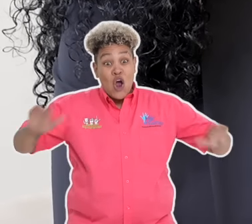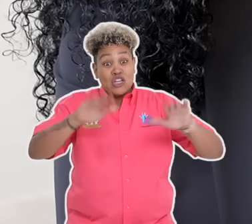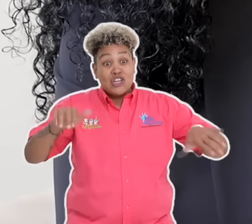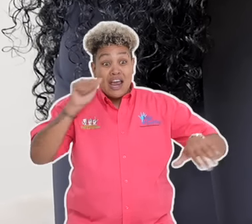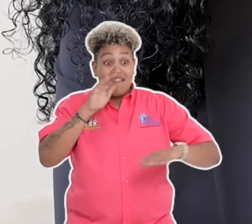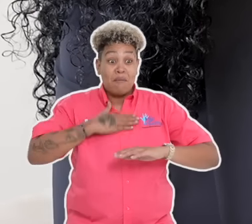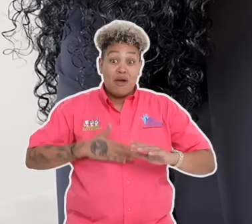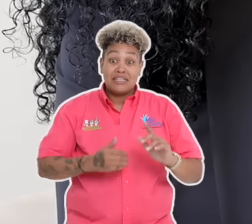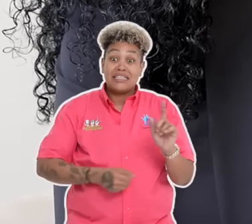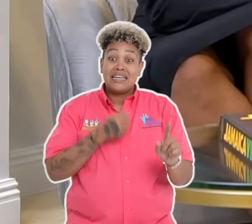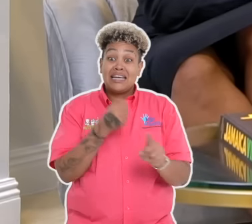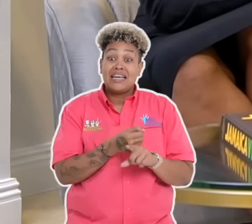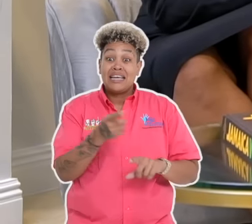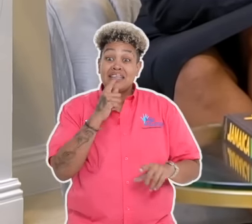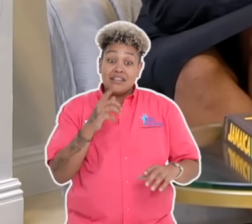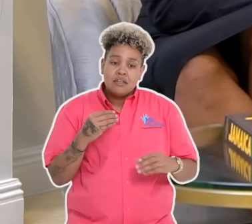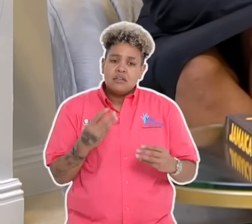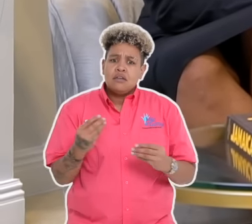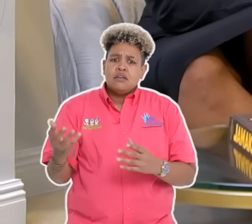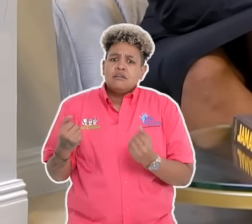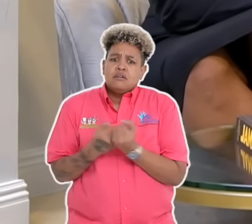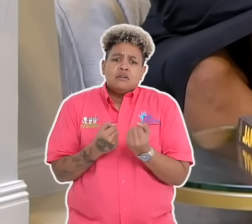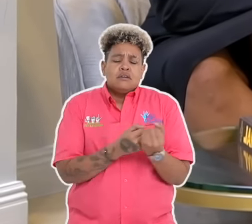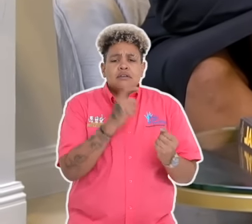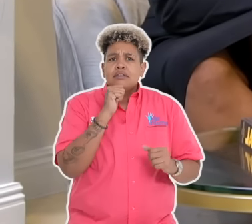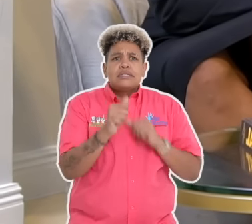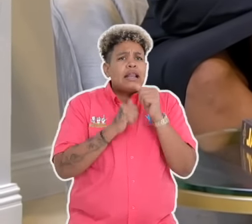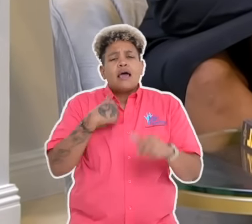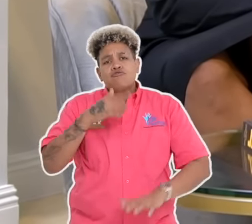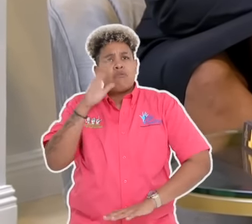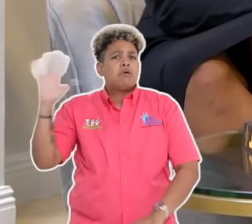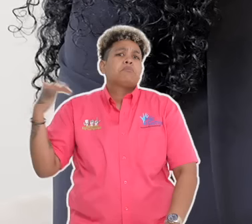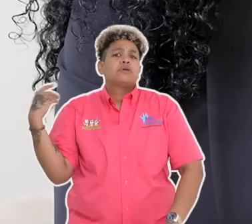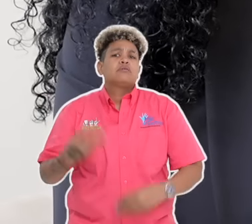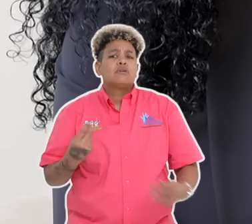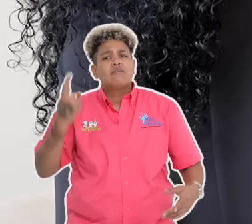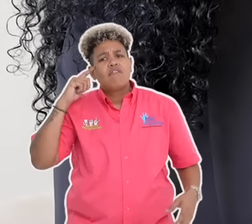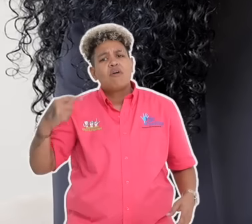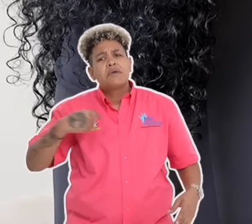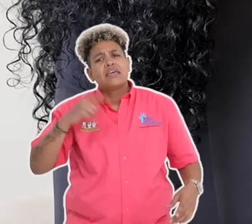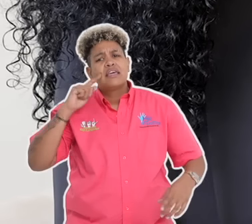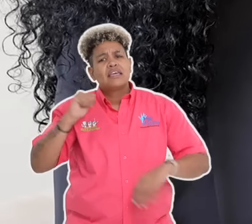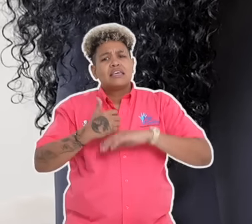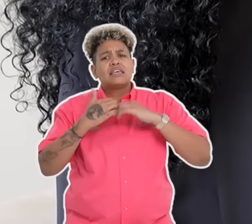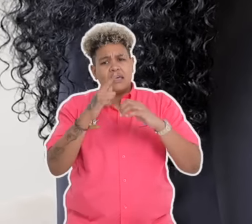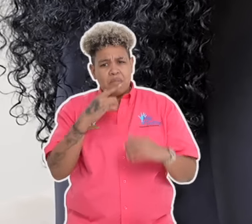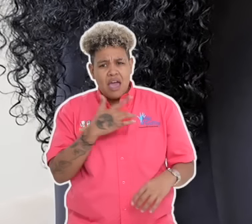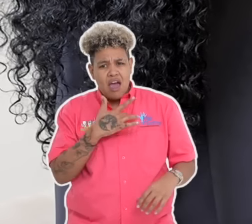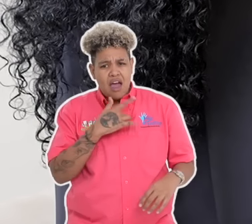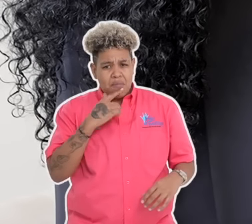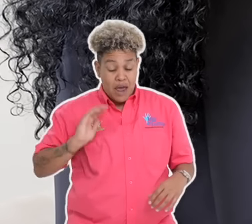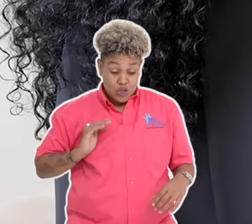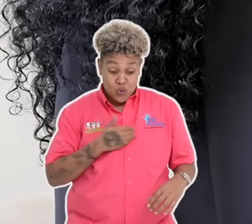person, every child that she touches, there's so much love injected that it cannot be denied. So for me, it formed